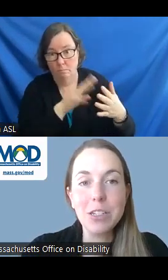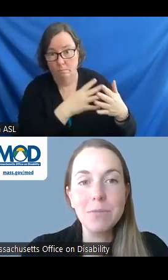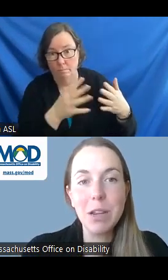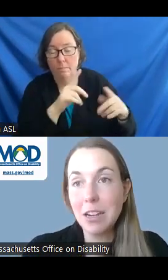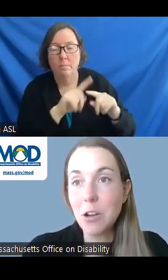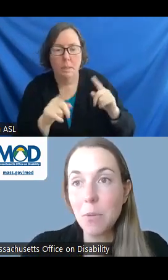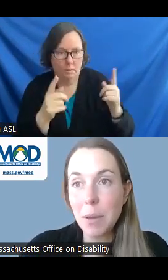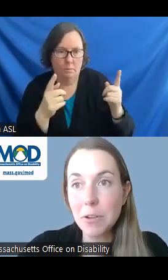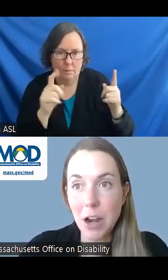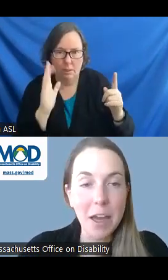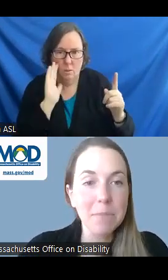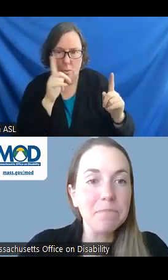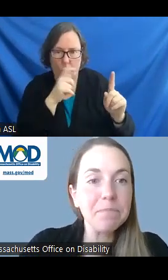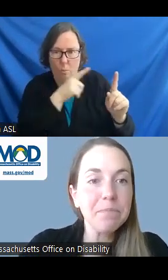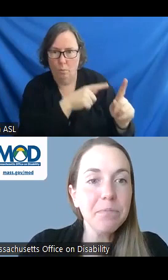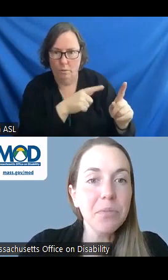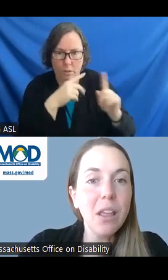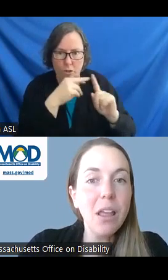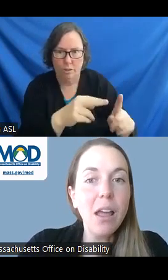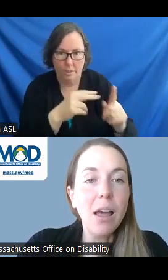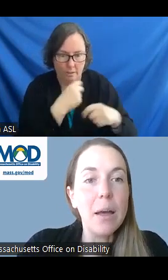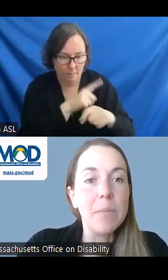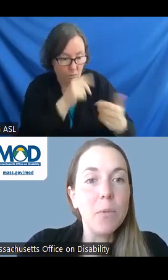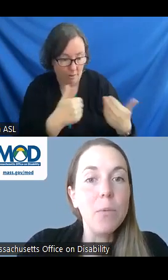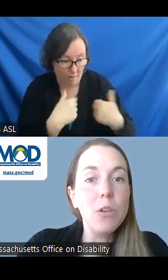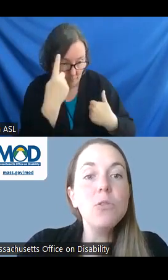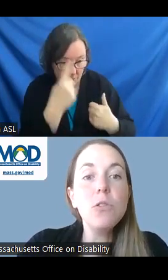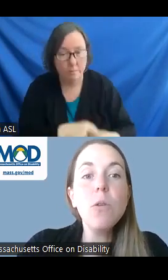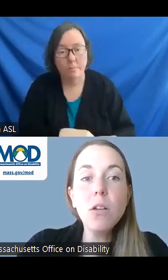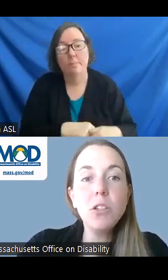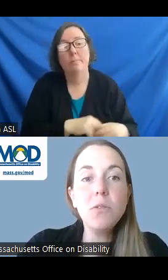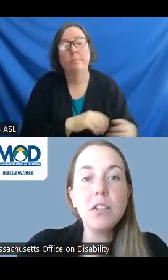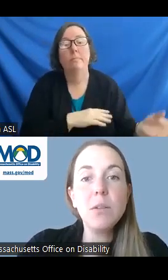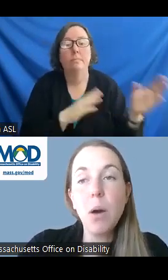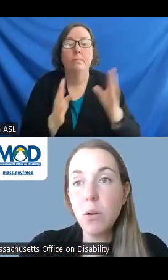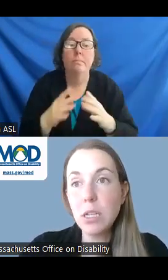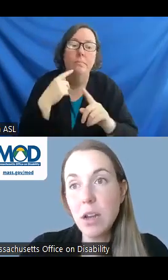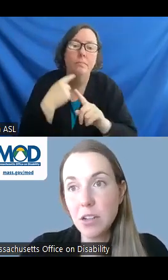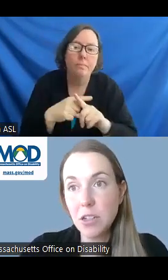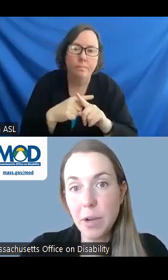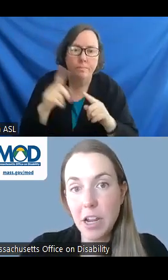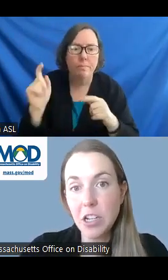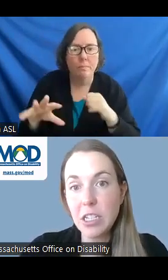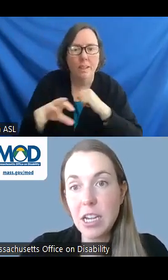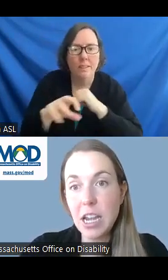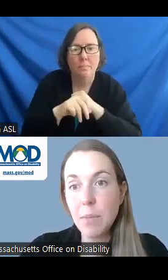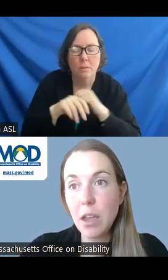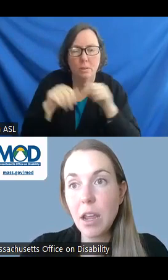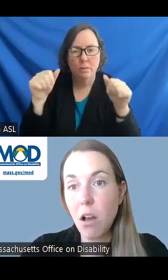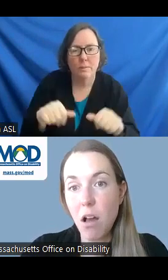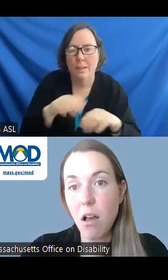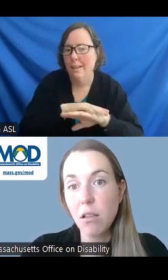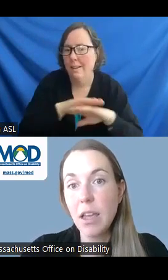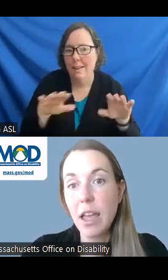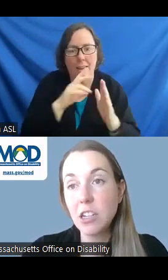we need to know and be able to track that. You also need to post a non-discrimination